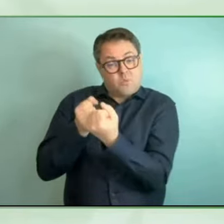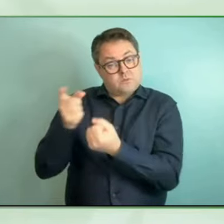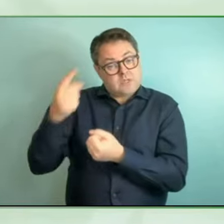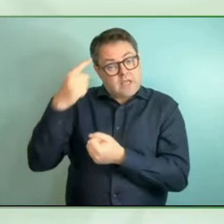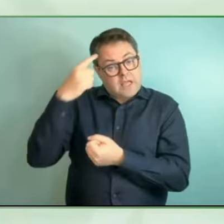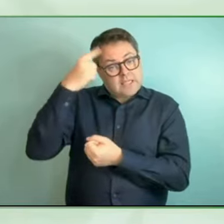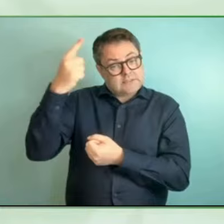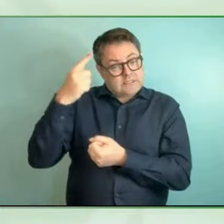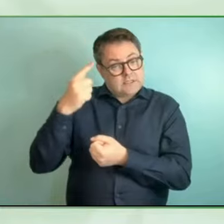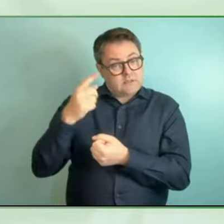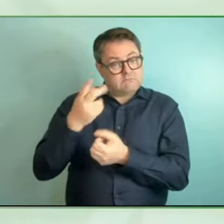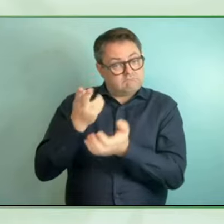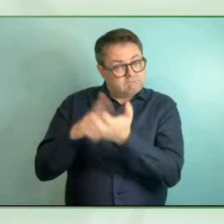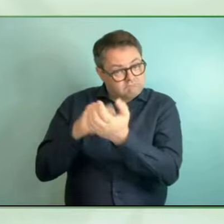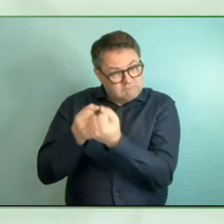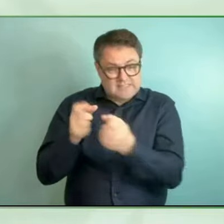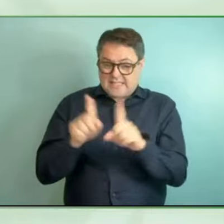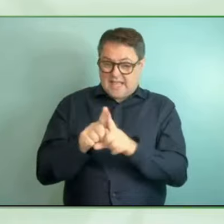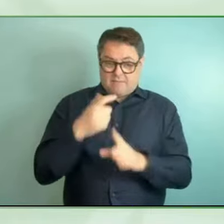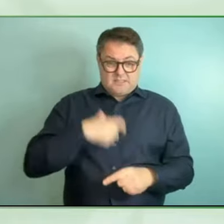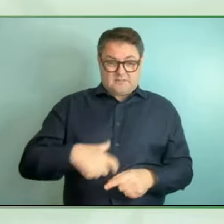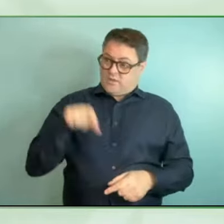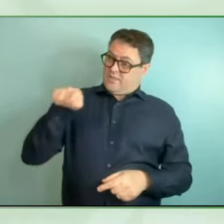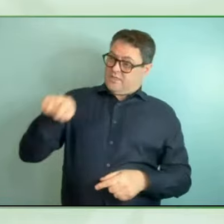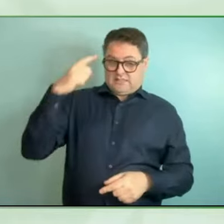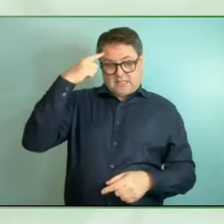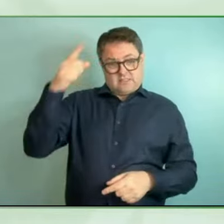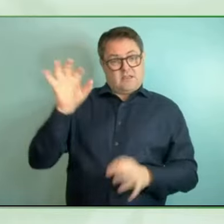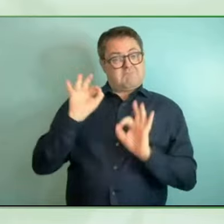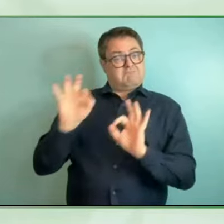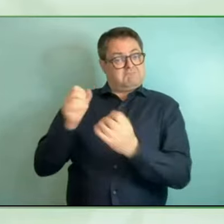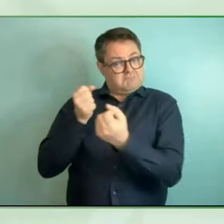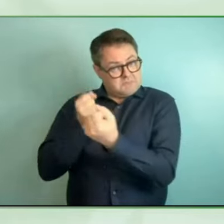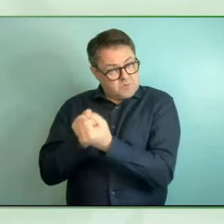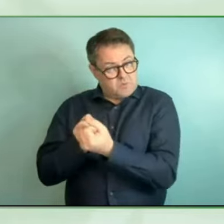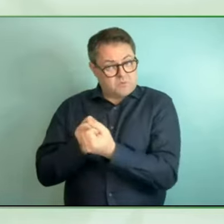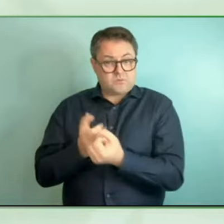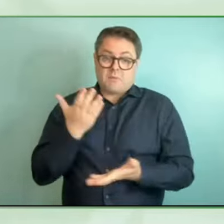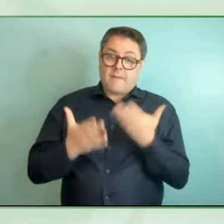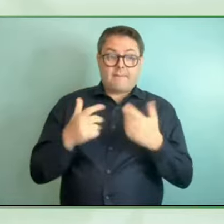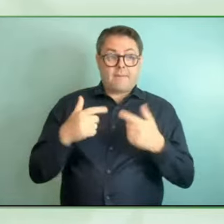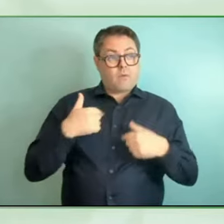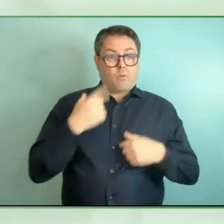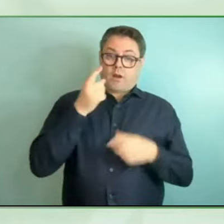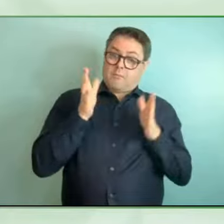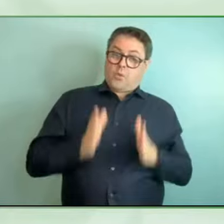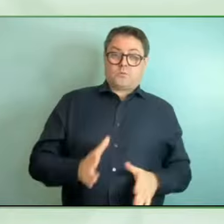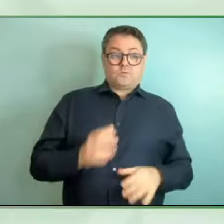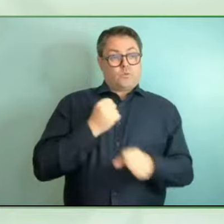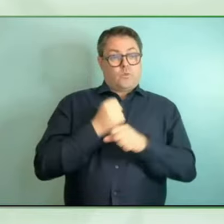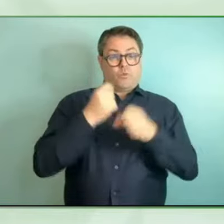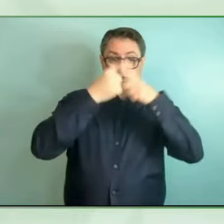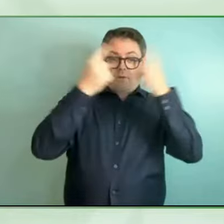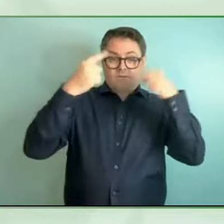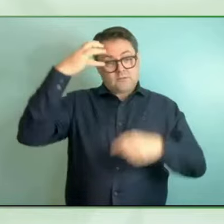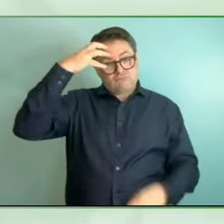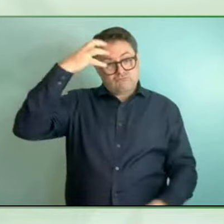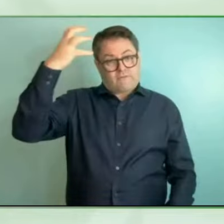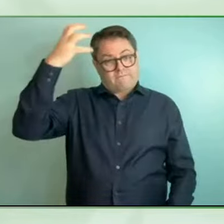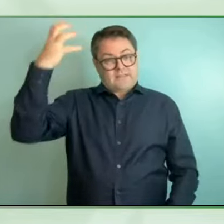with individuals. So when a professor will sign it, that means that they will really